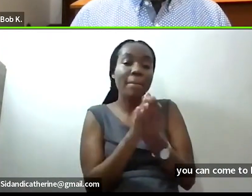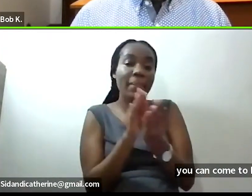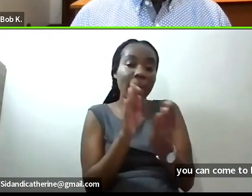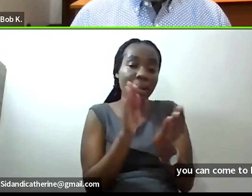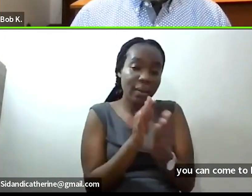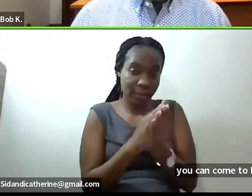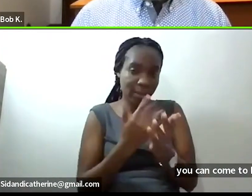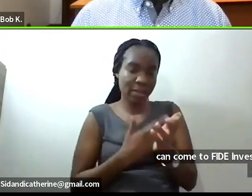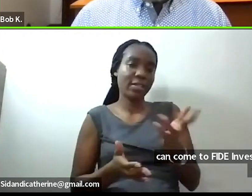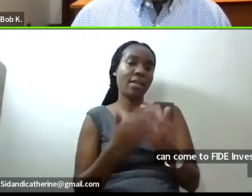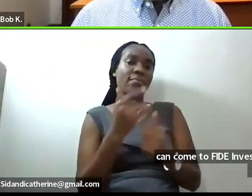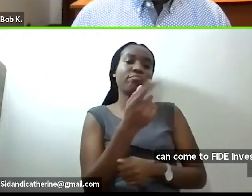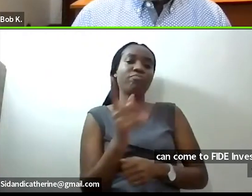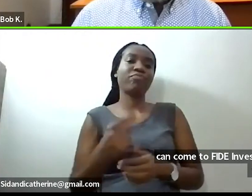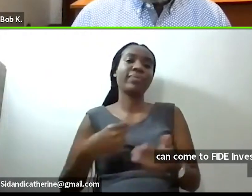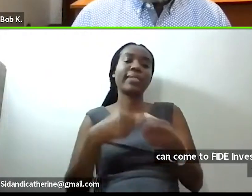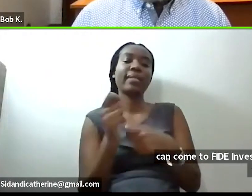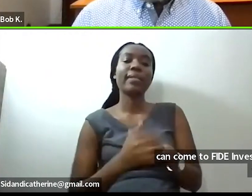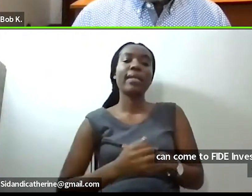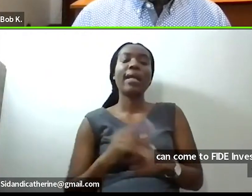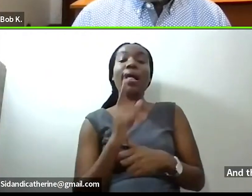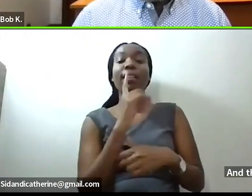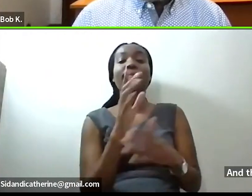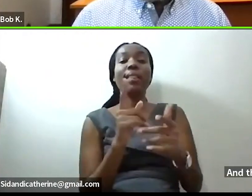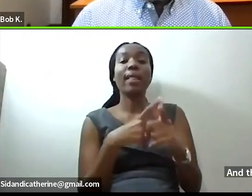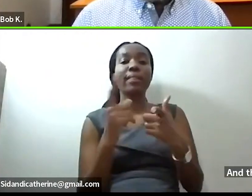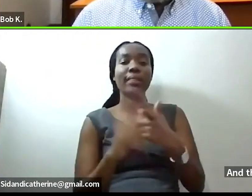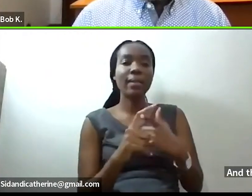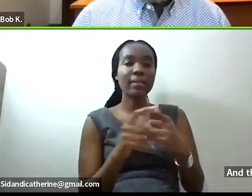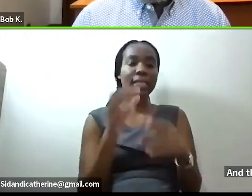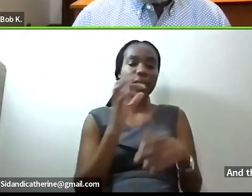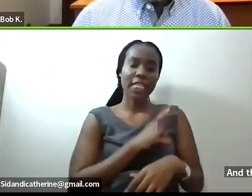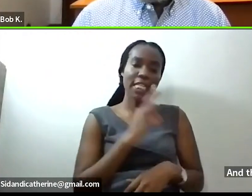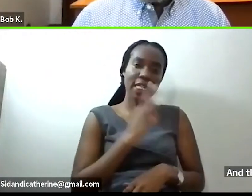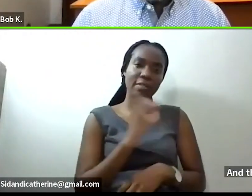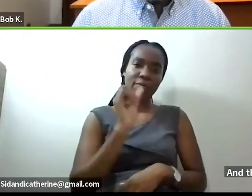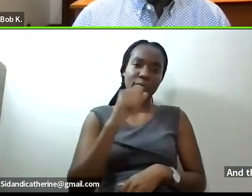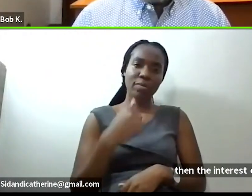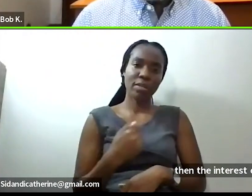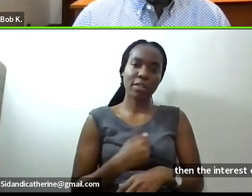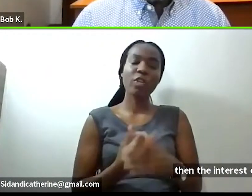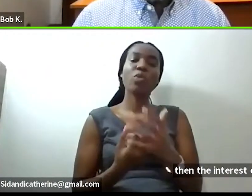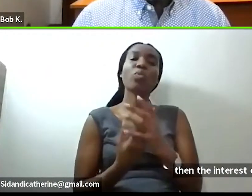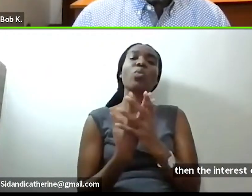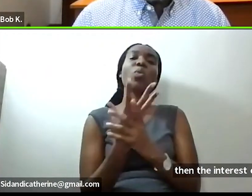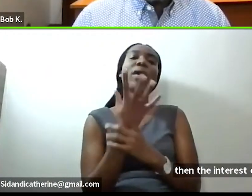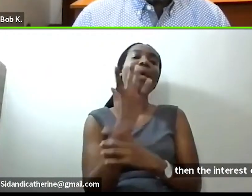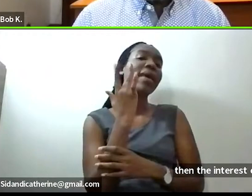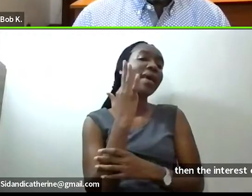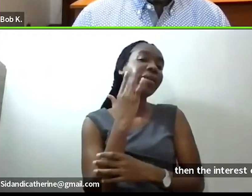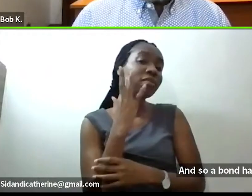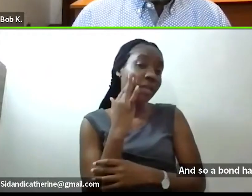And then the interest on the bond grows on a daily basis. And so a bond has a new value and price every